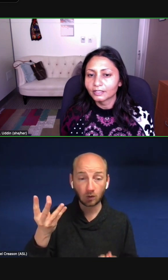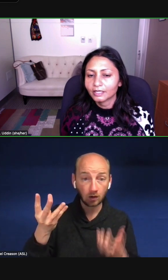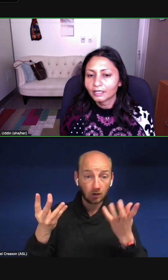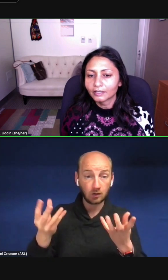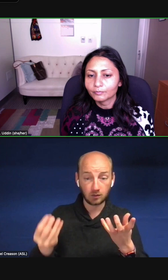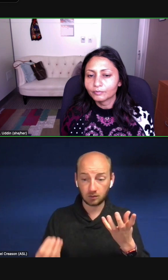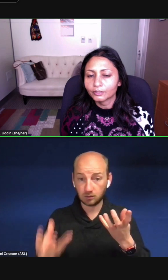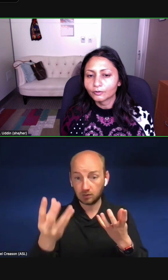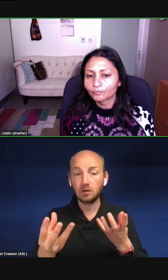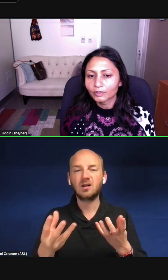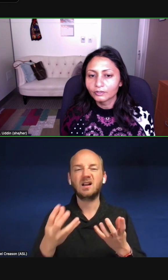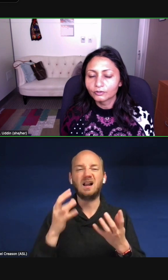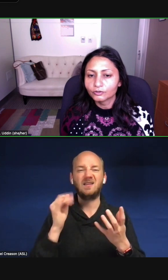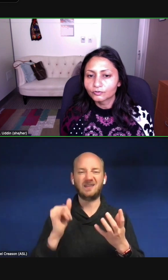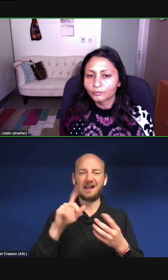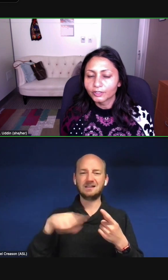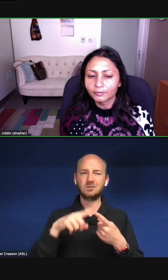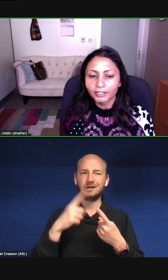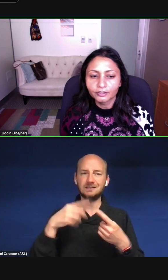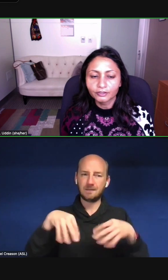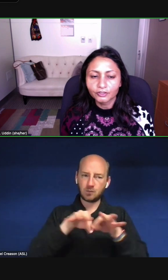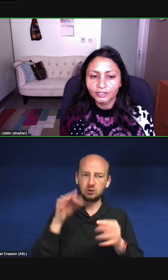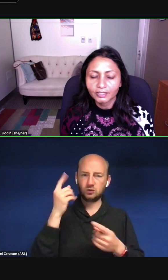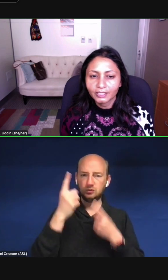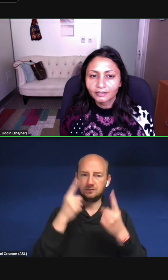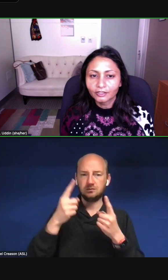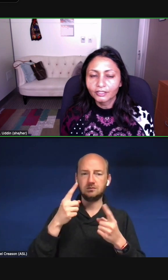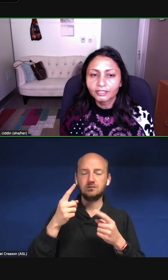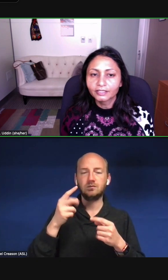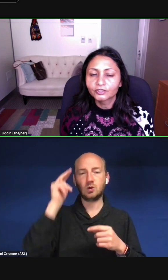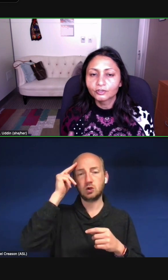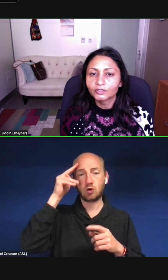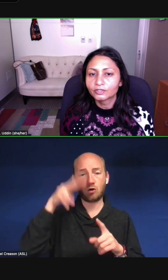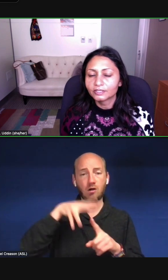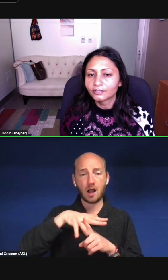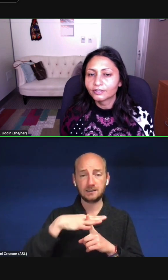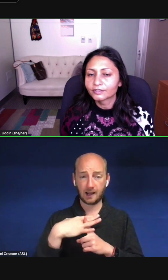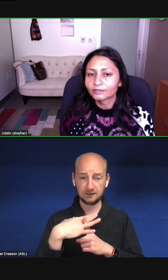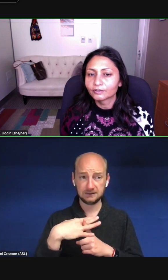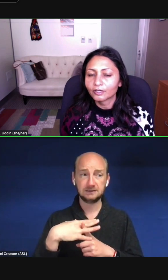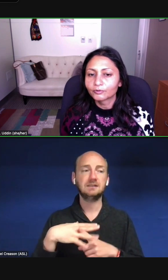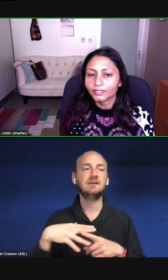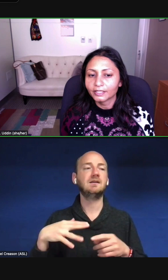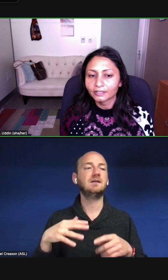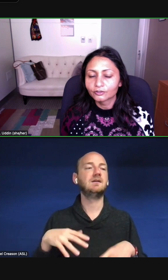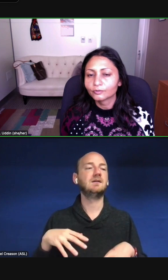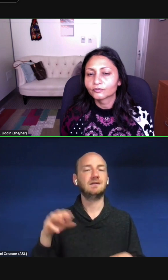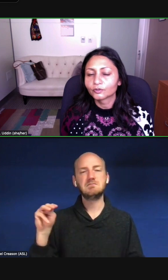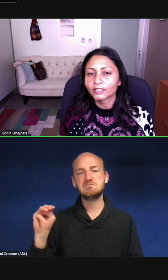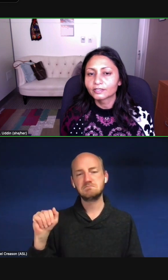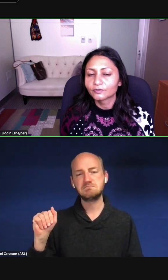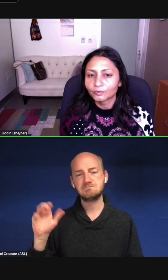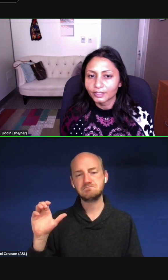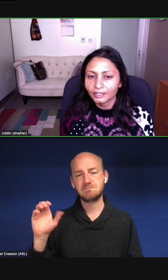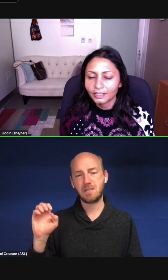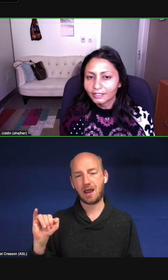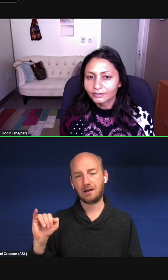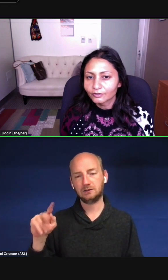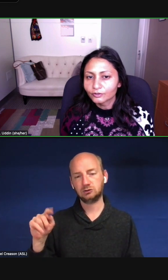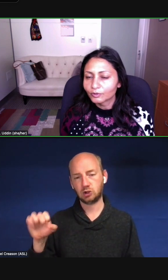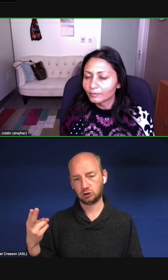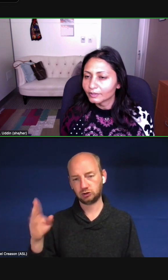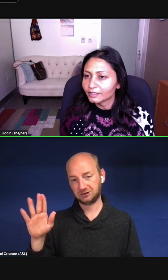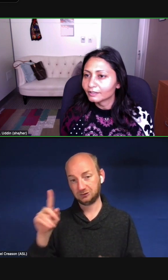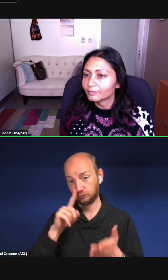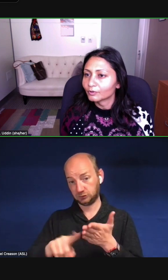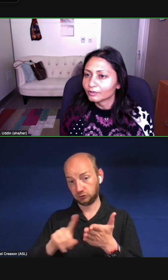in that I, introduced from Randy McIntosh, that the context in which these areas are operating in terms of the rest of the brain is